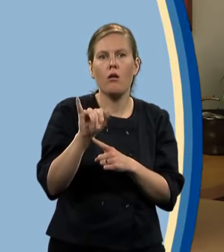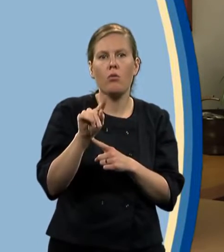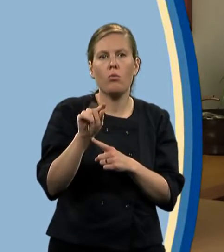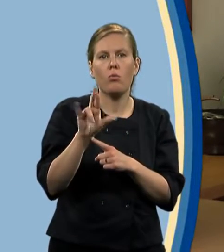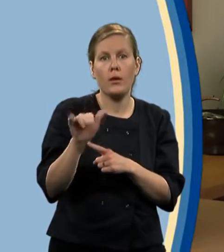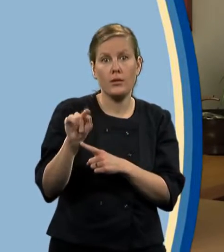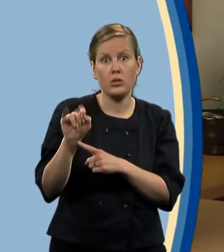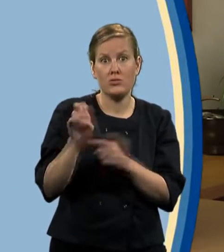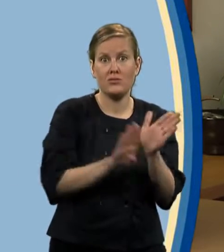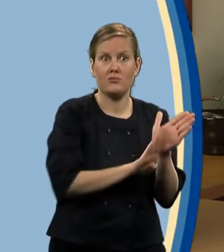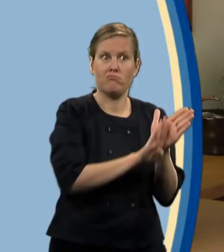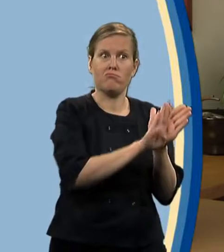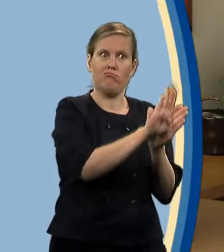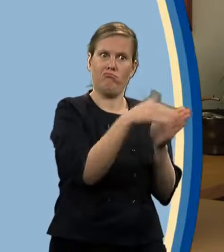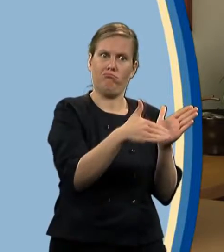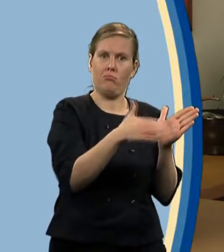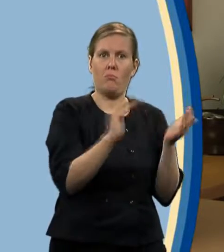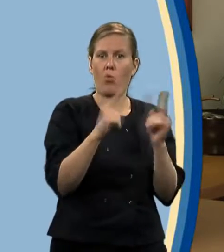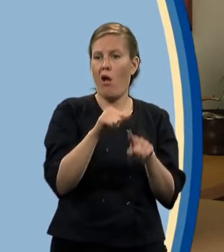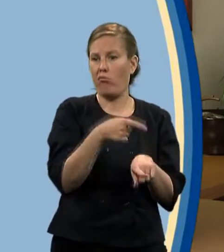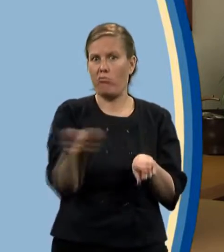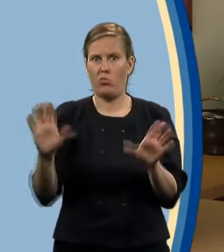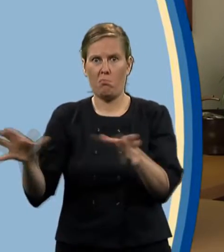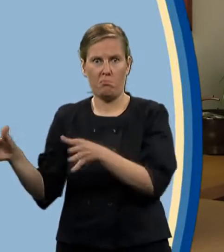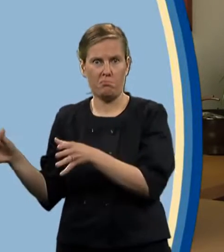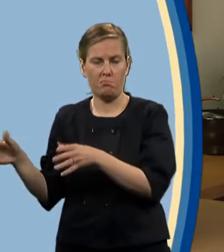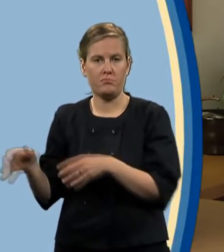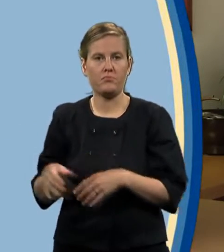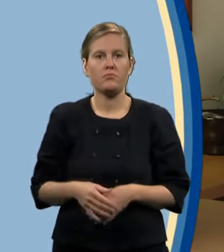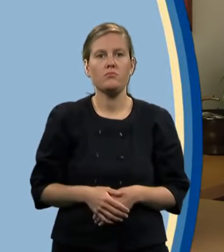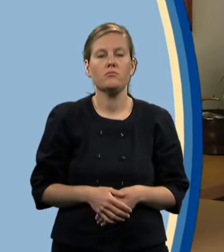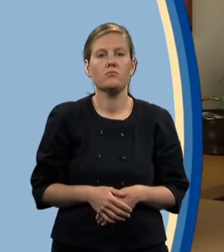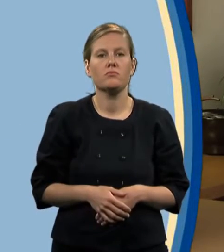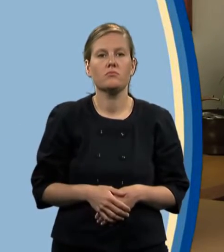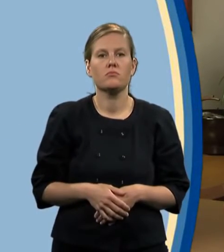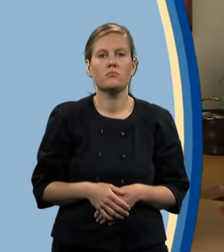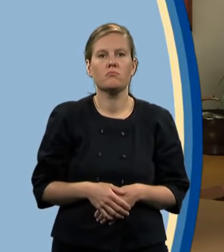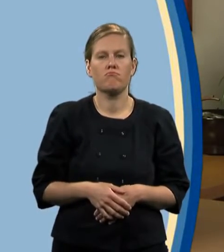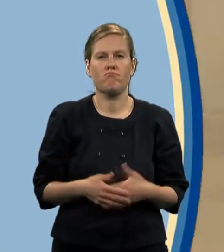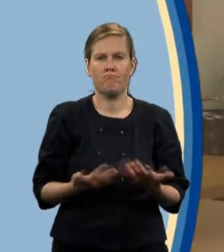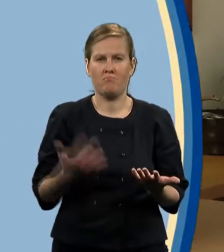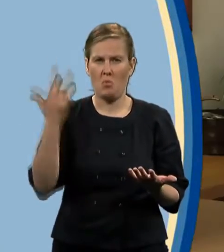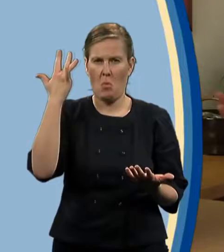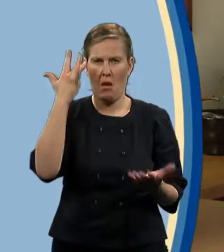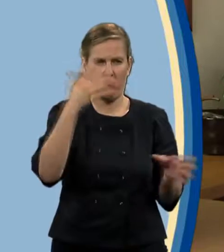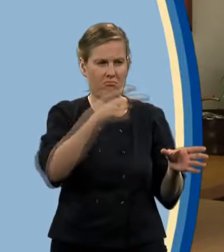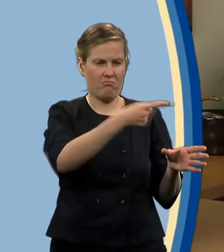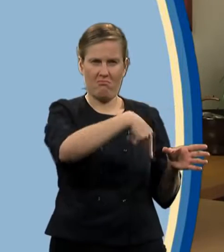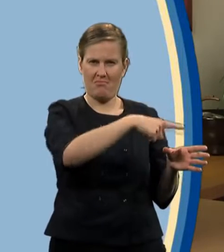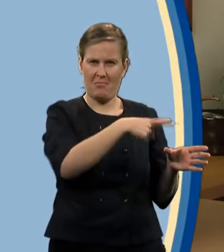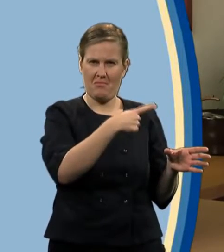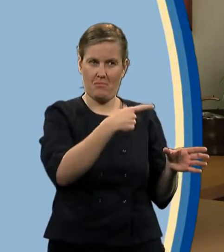group that had the most normal, typical auditory tissue maturation compared to all the groups. So why did